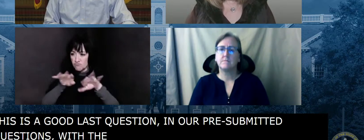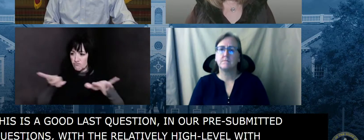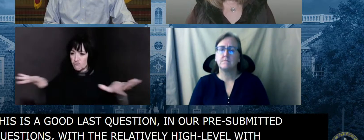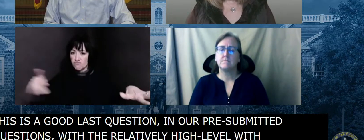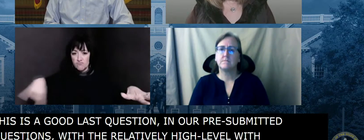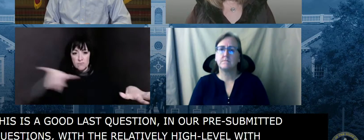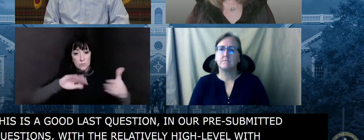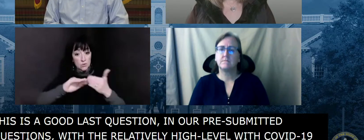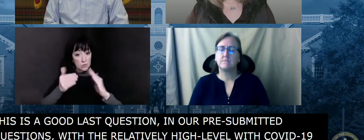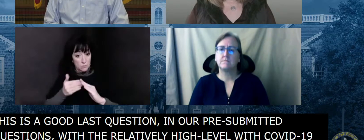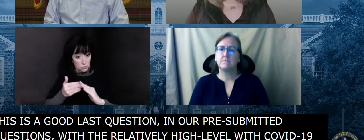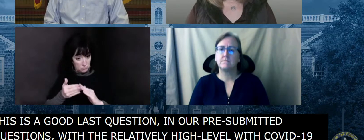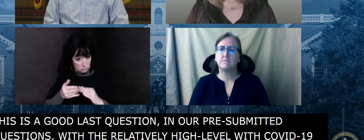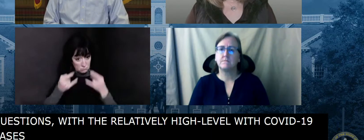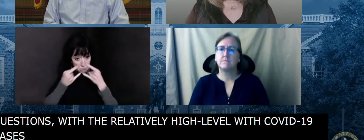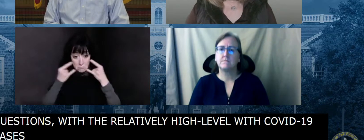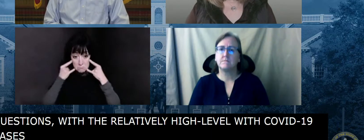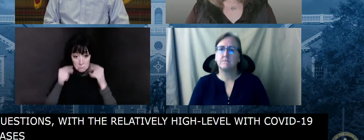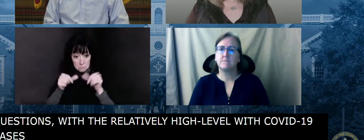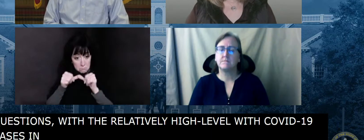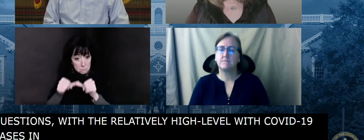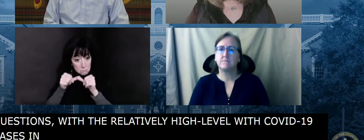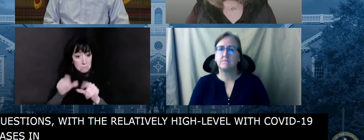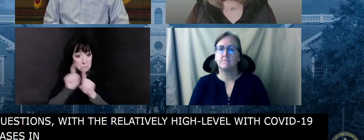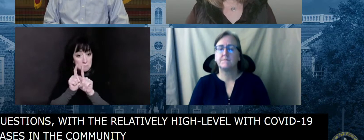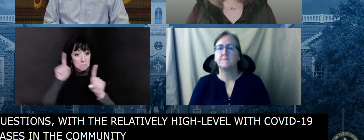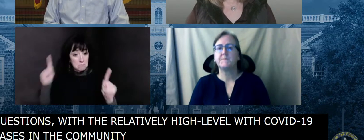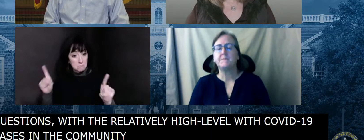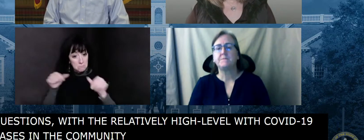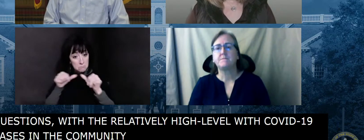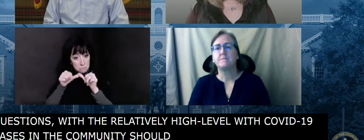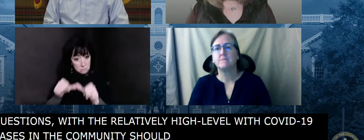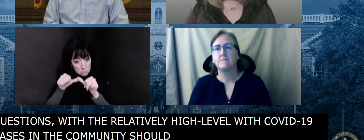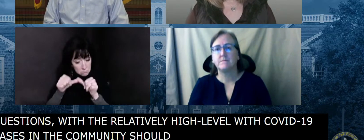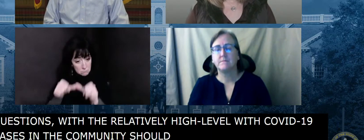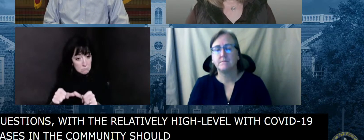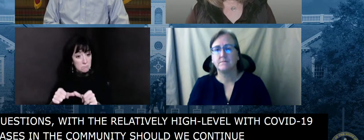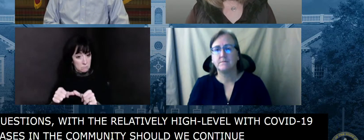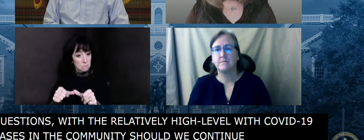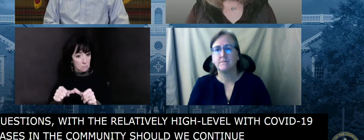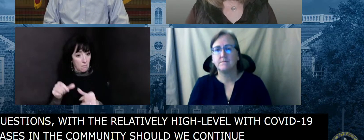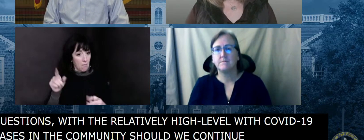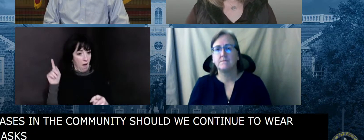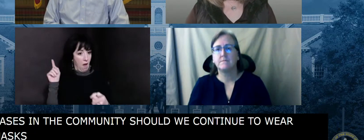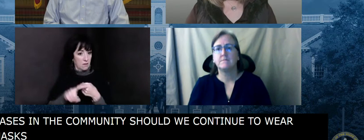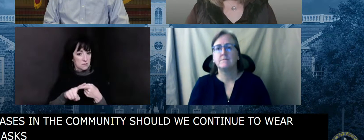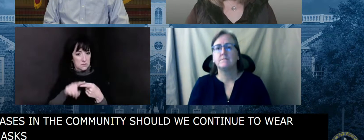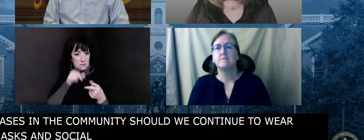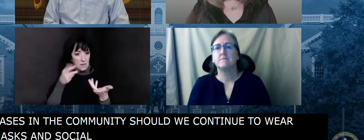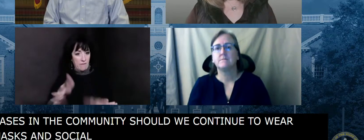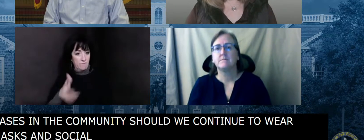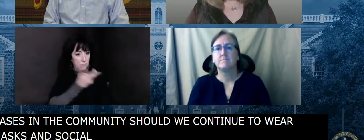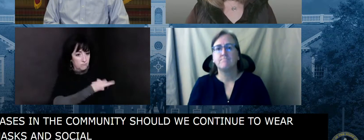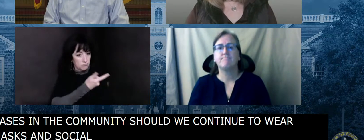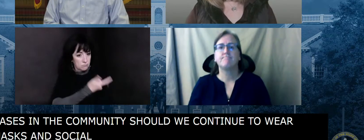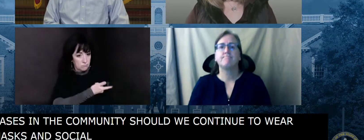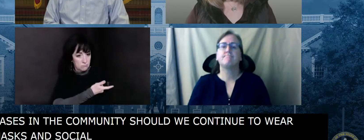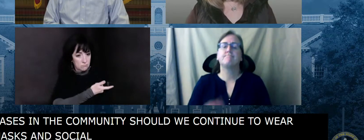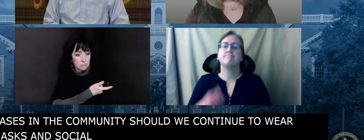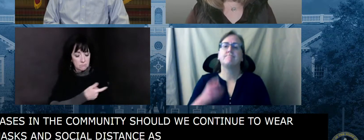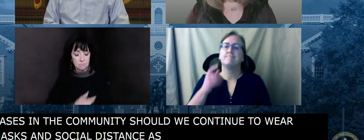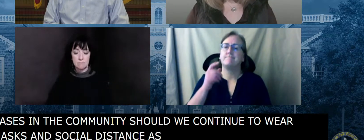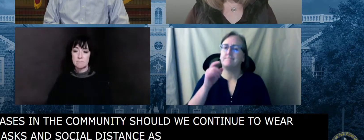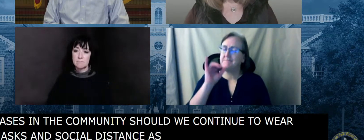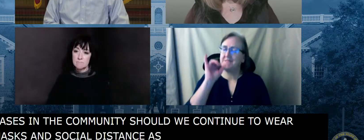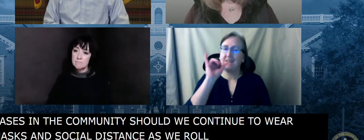to wear masks and social distance as we roll out vaccine distribution? That's such a great question.